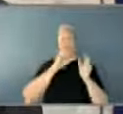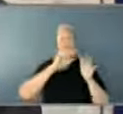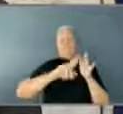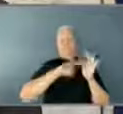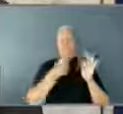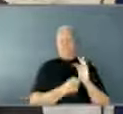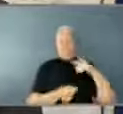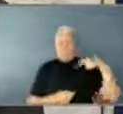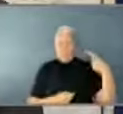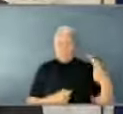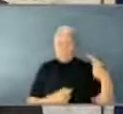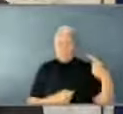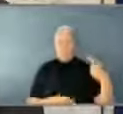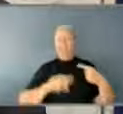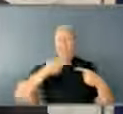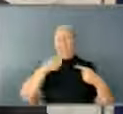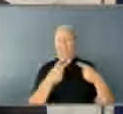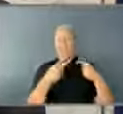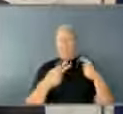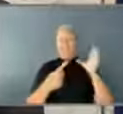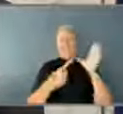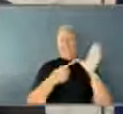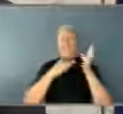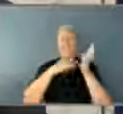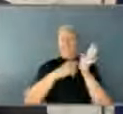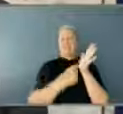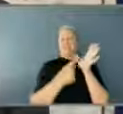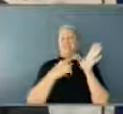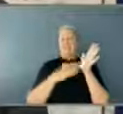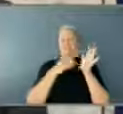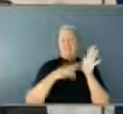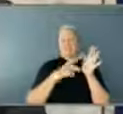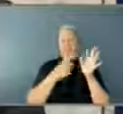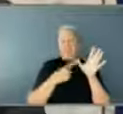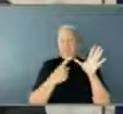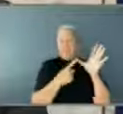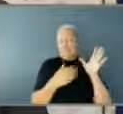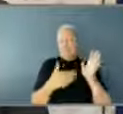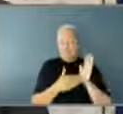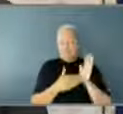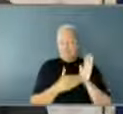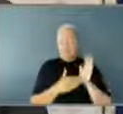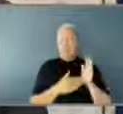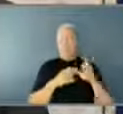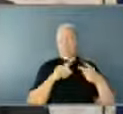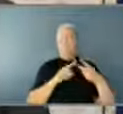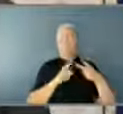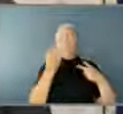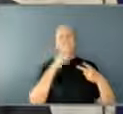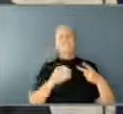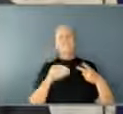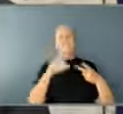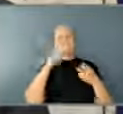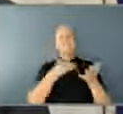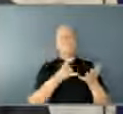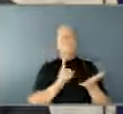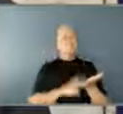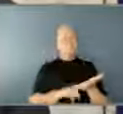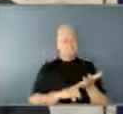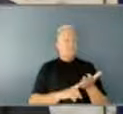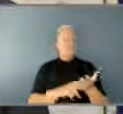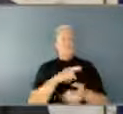with AstraZeneca in March, and then our local supplies of AstraZeneca from CSL come online in later March,